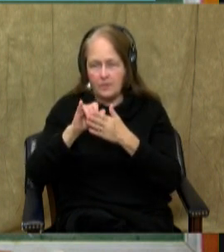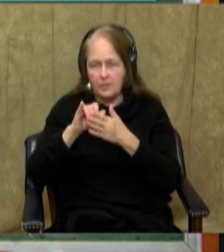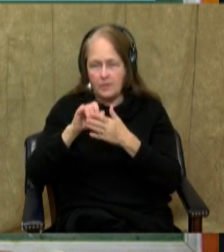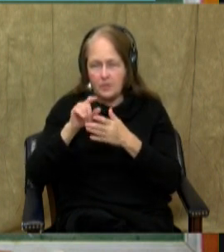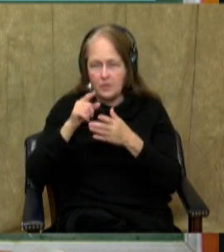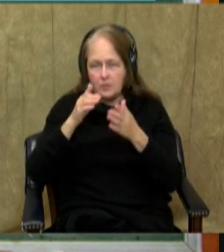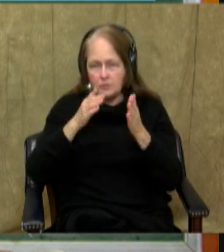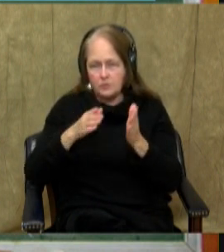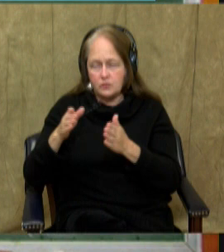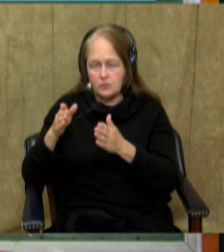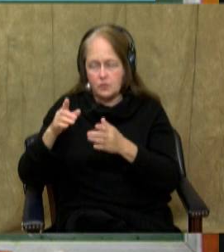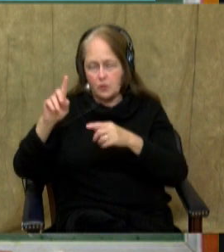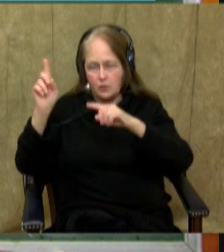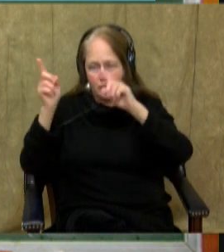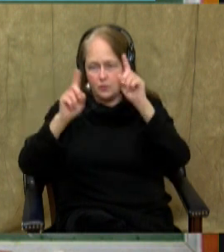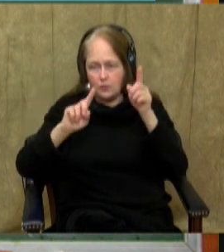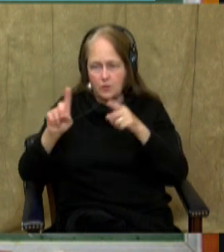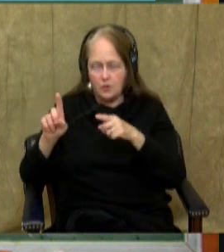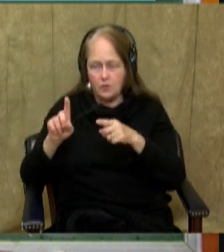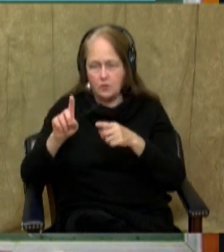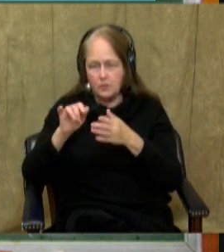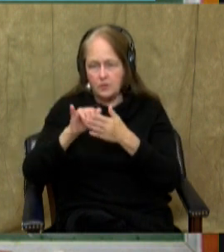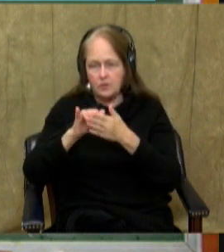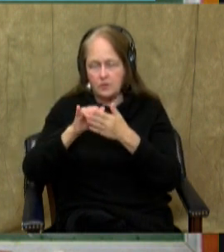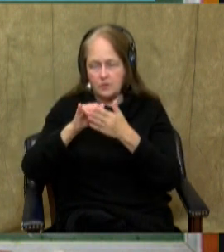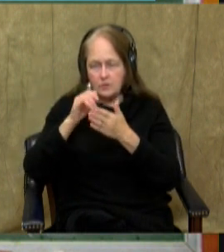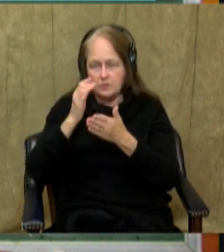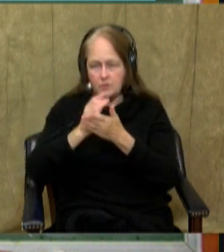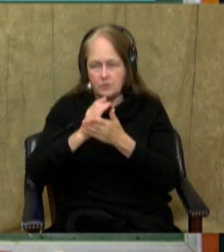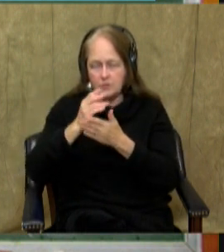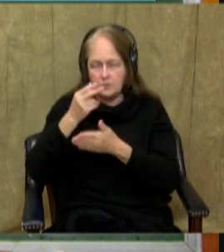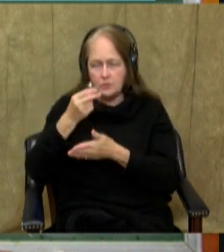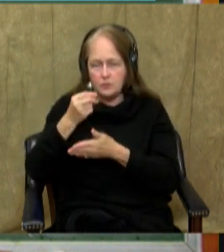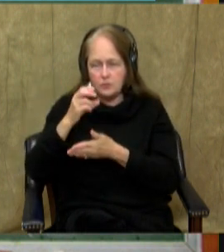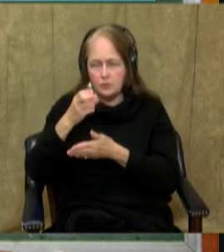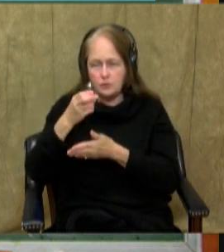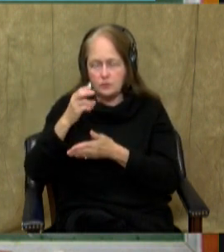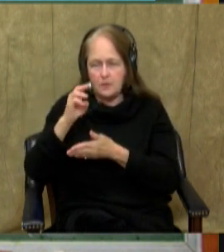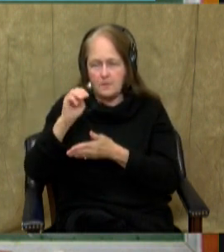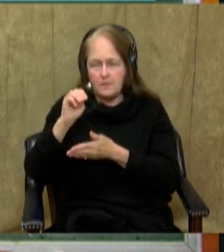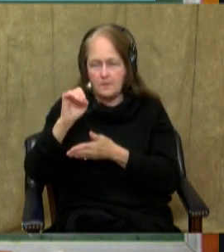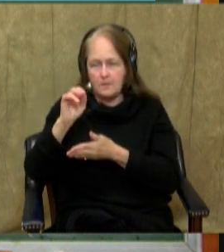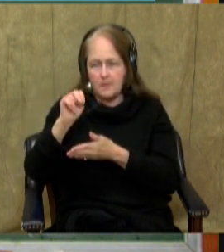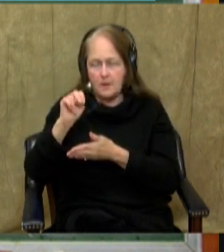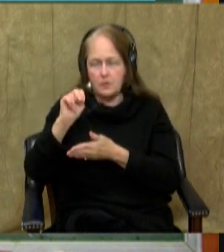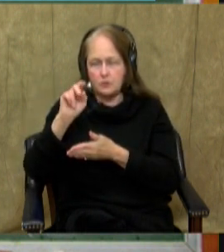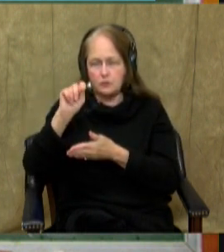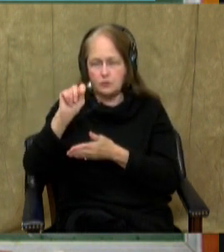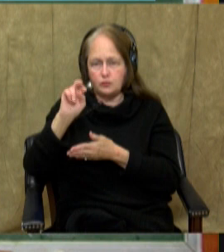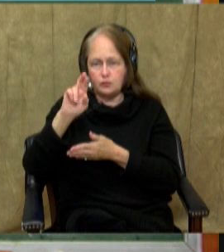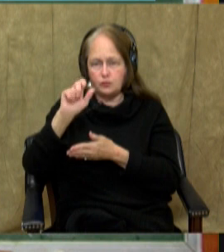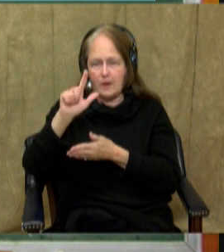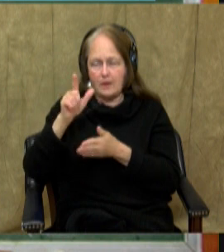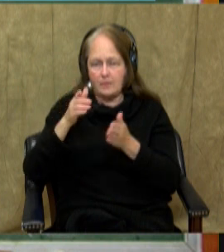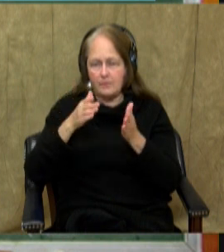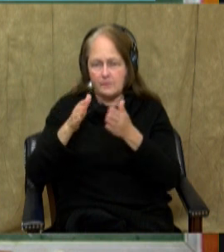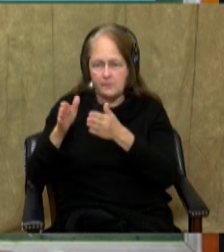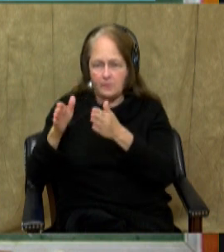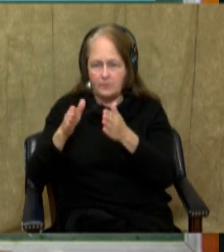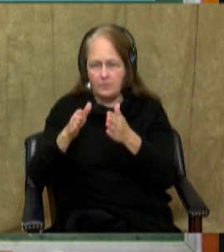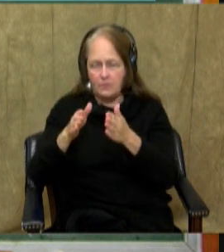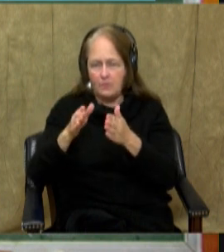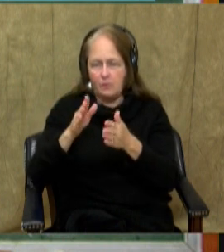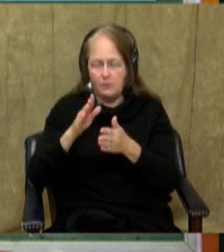Thunder, they were ordered to disrupt this thing called the Ho Chi Minh Trail. Now, what's the deal about this trail? This